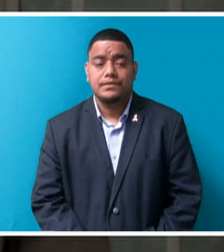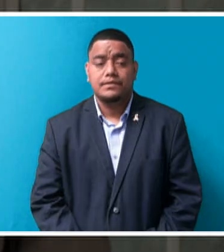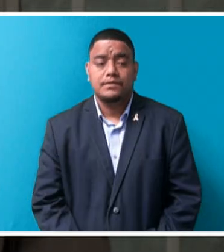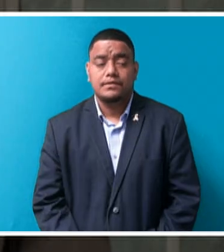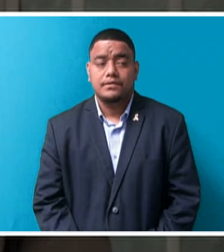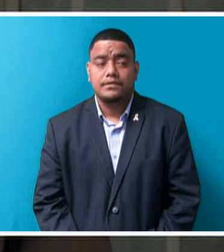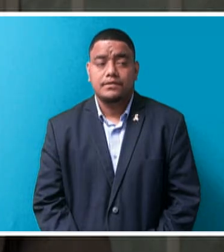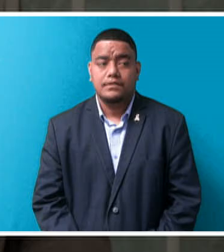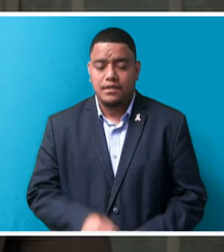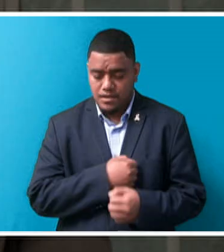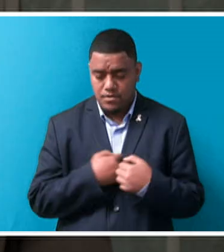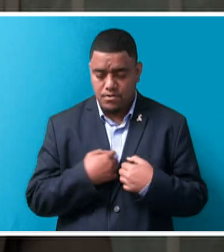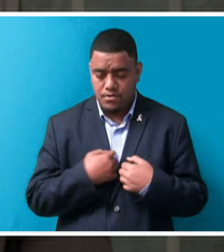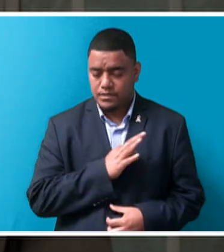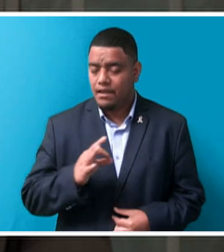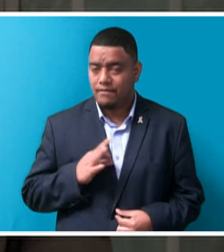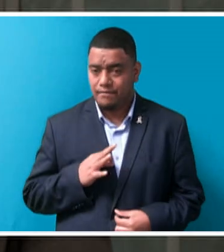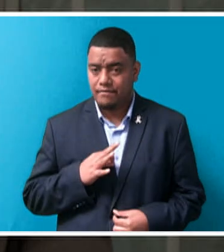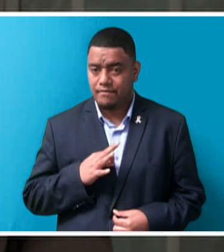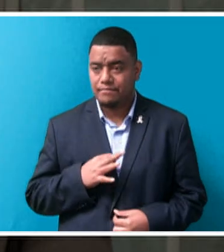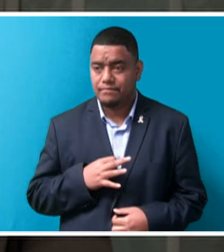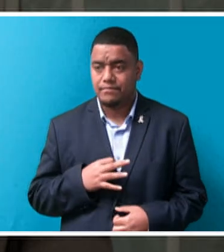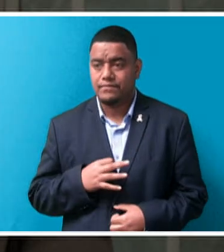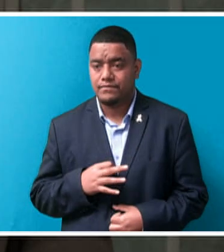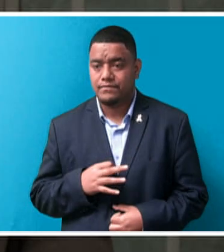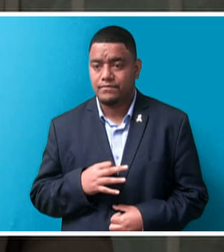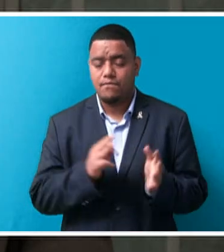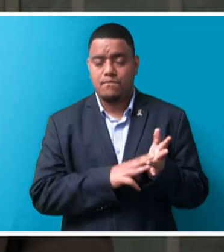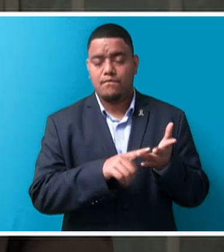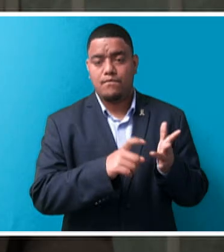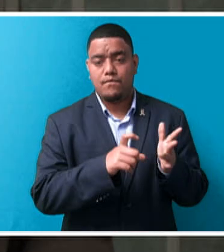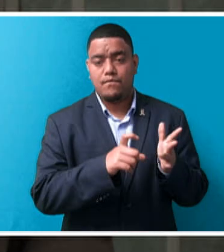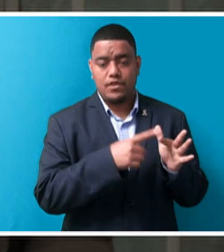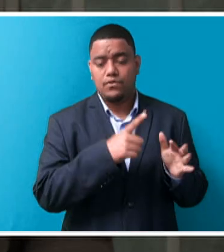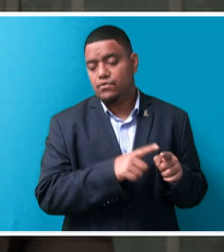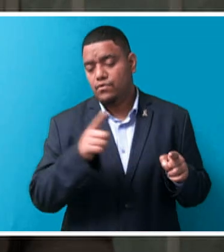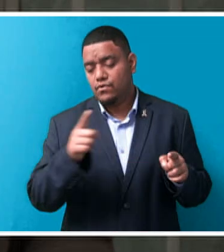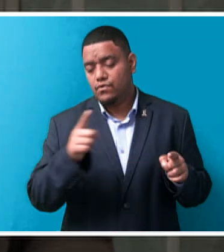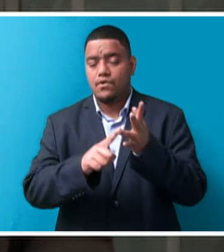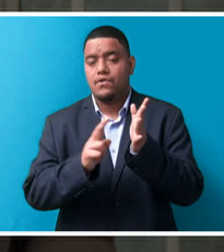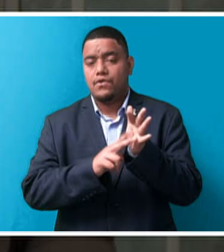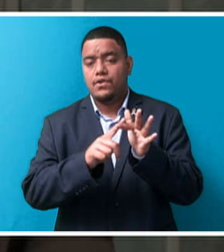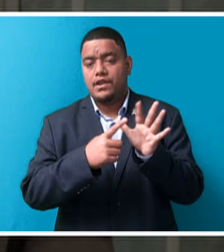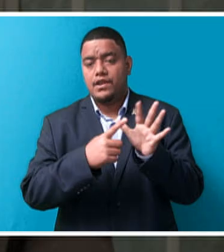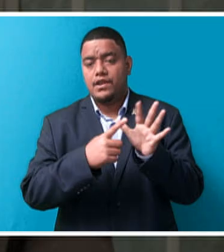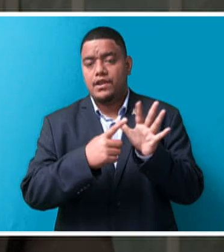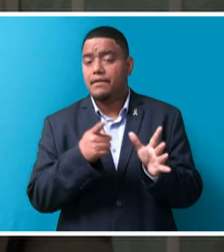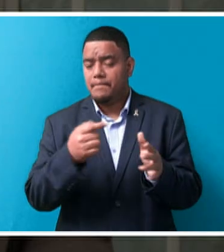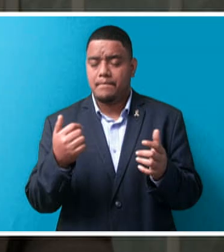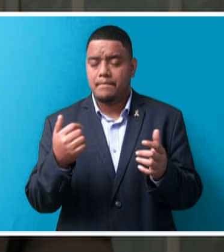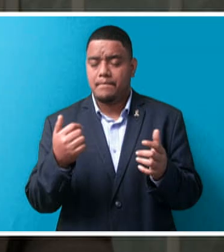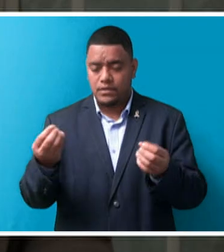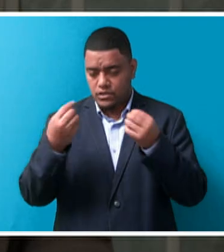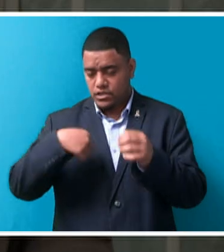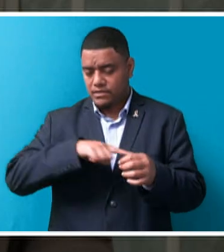our staff faced traveling from Moce to Oneata has taught us many lessons.